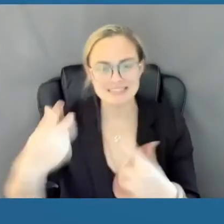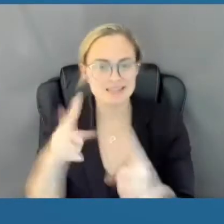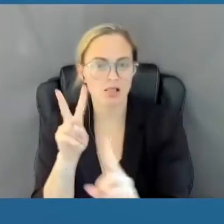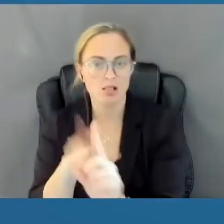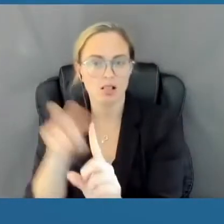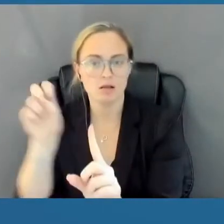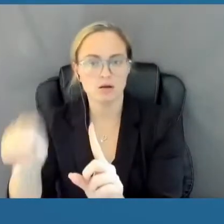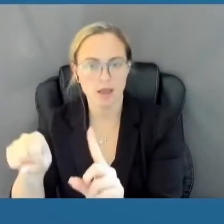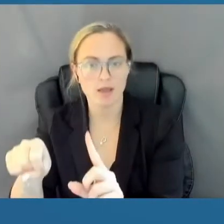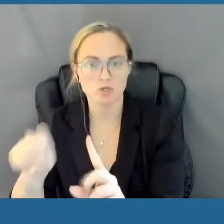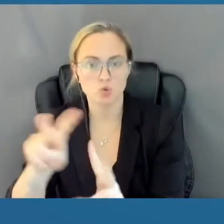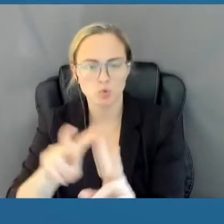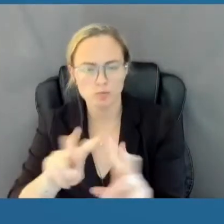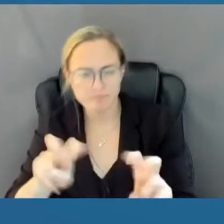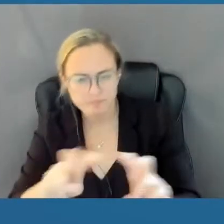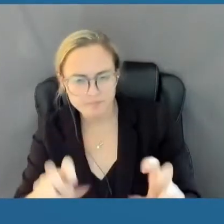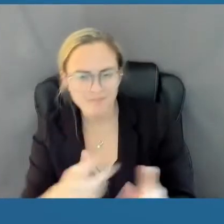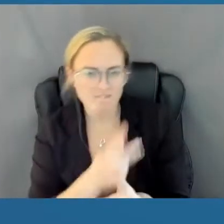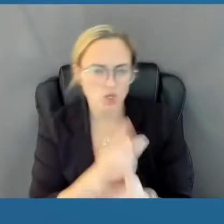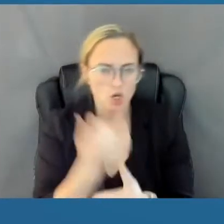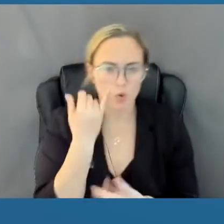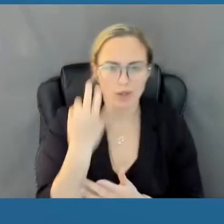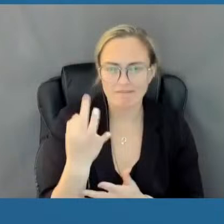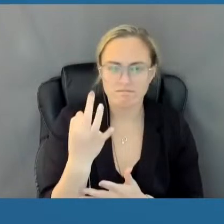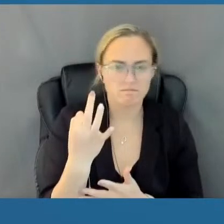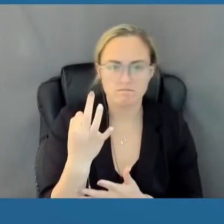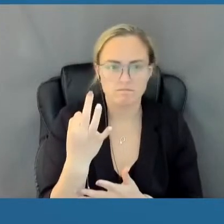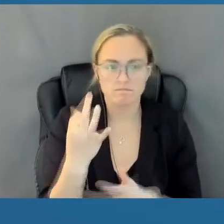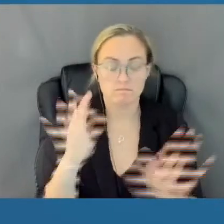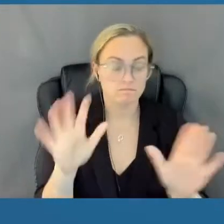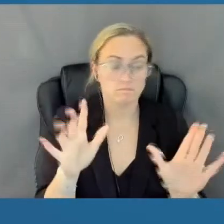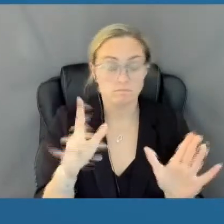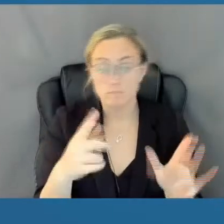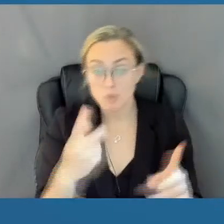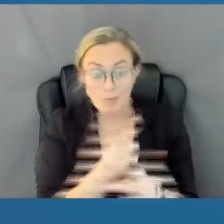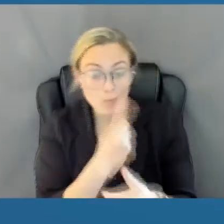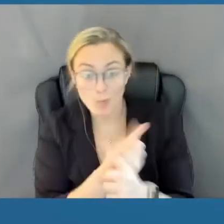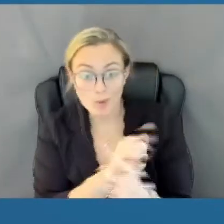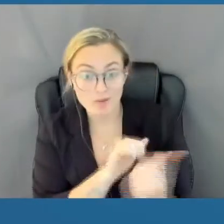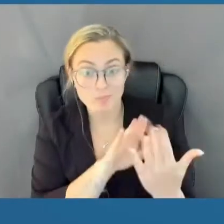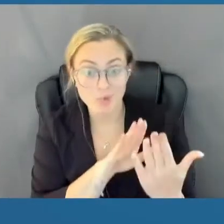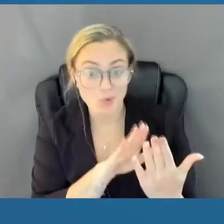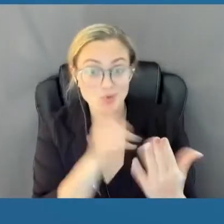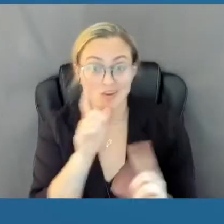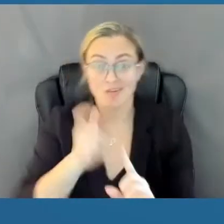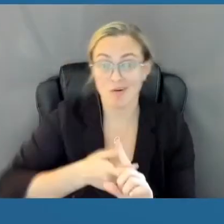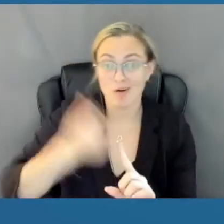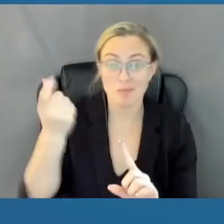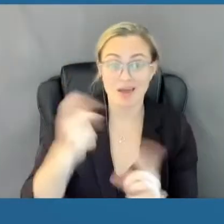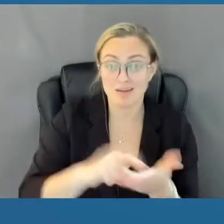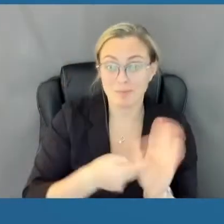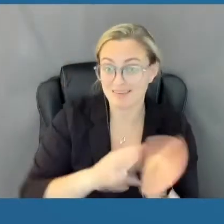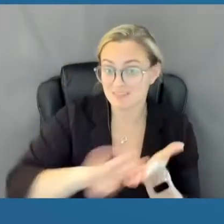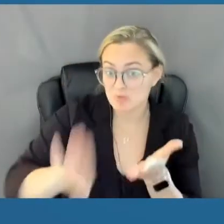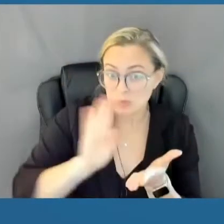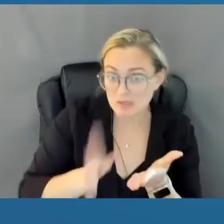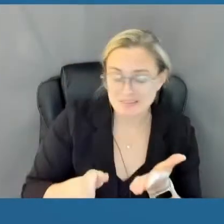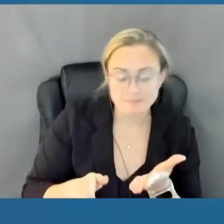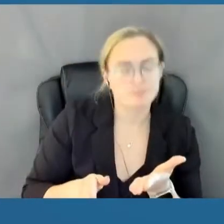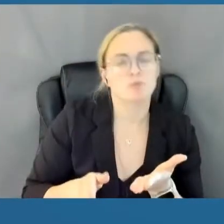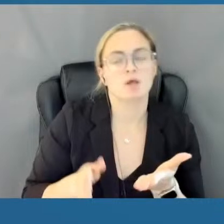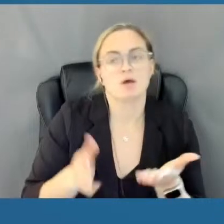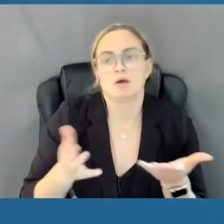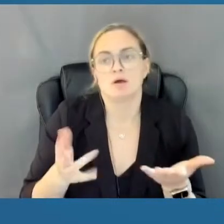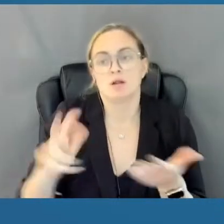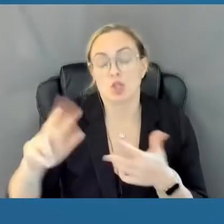to assess whether or not, what the appropriate remedy will be, and not automatically lead to dismissals. The